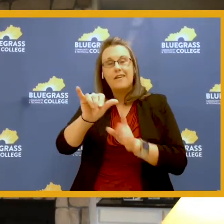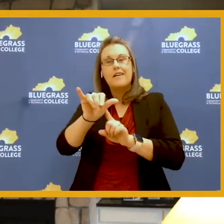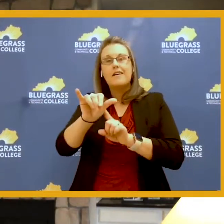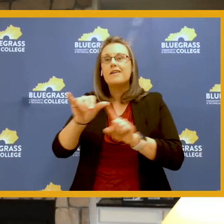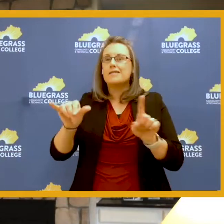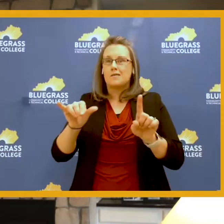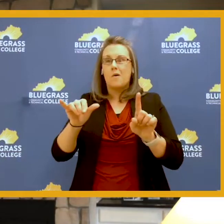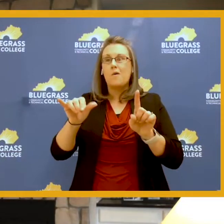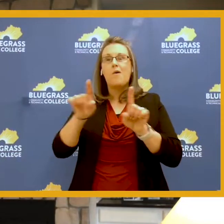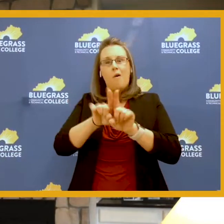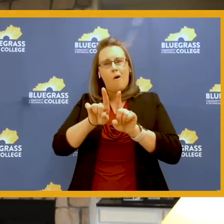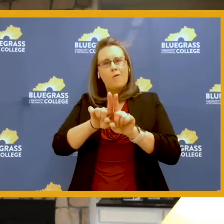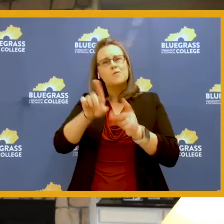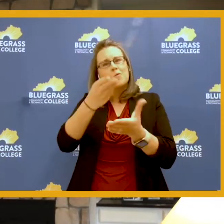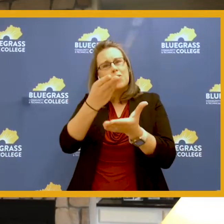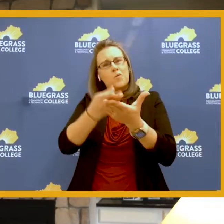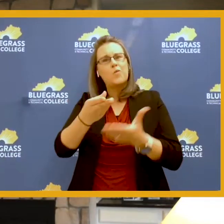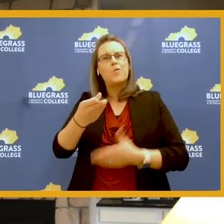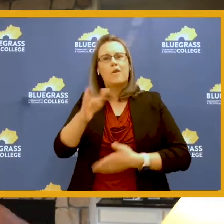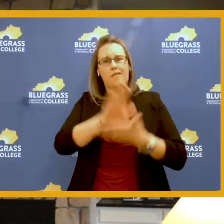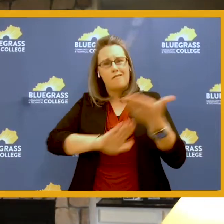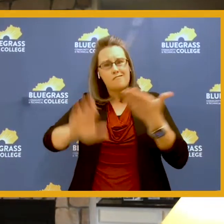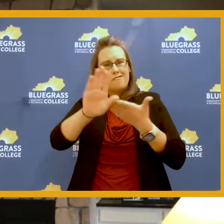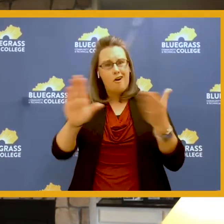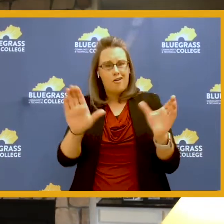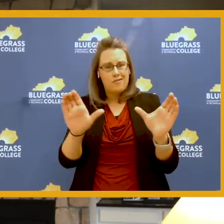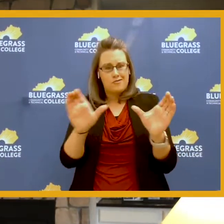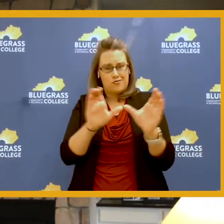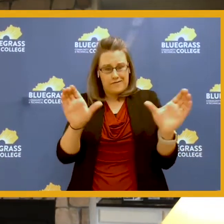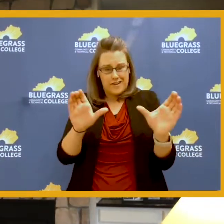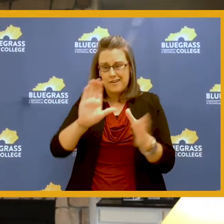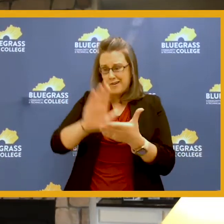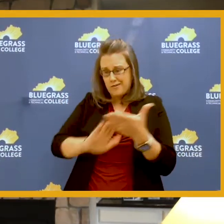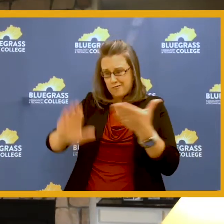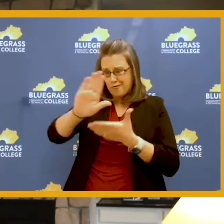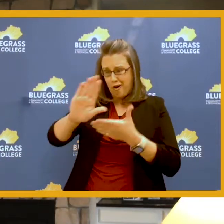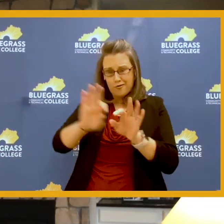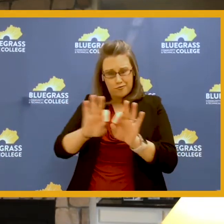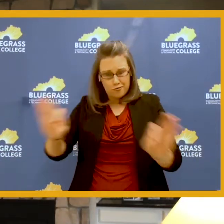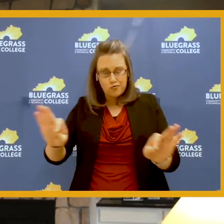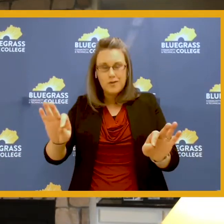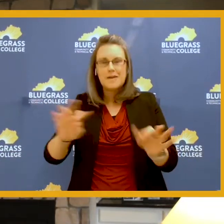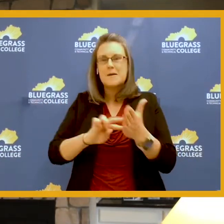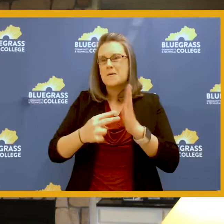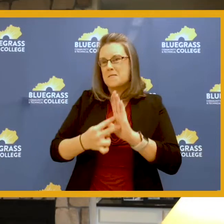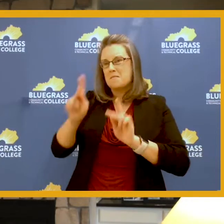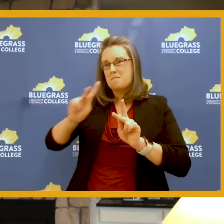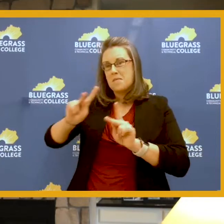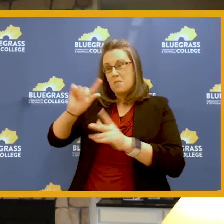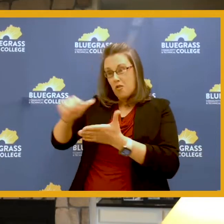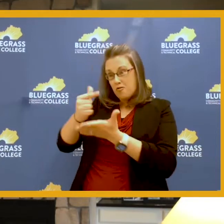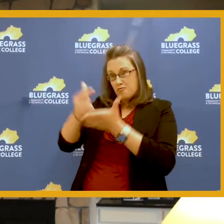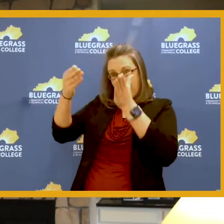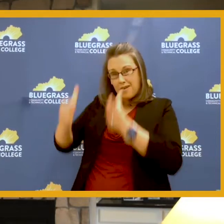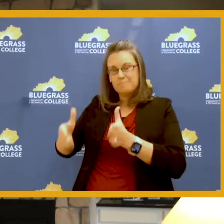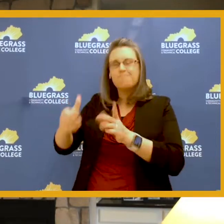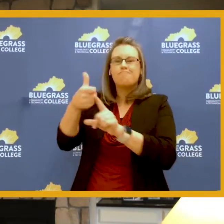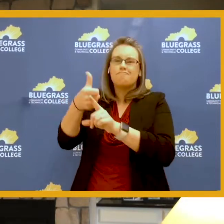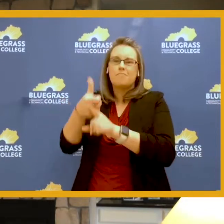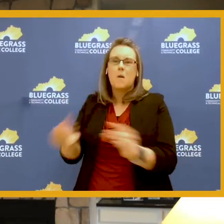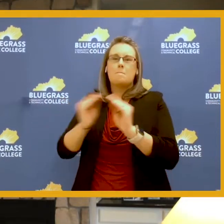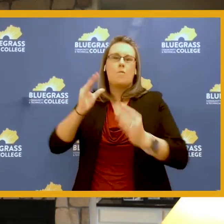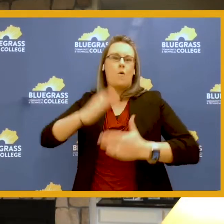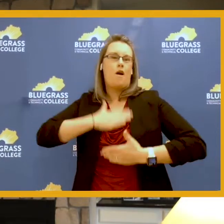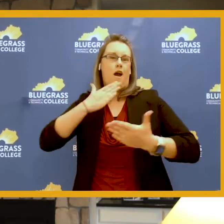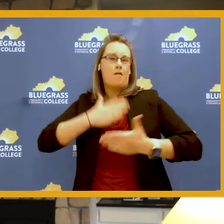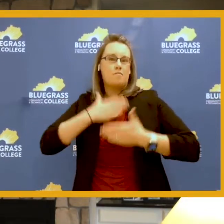a college credential of some sort are happier. And I like that. In short, higher education unlocks